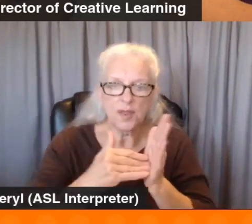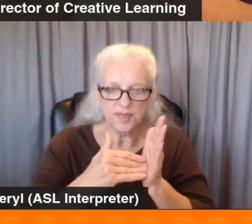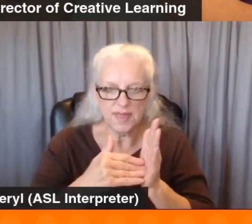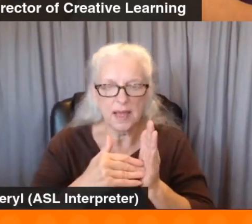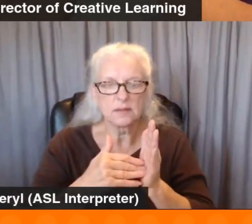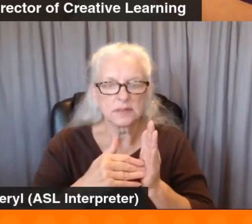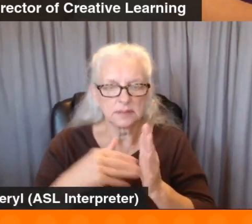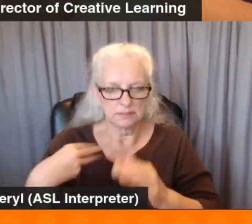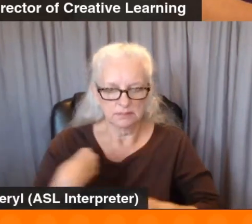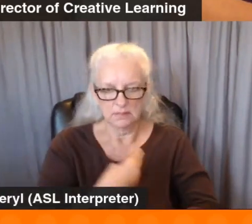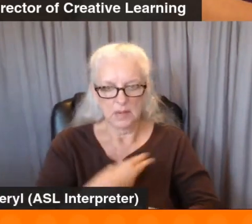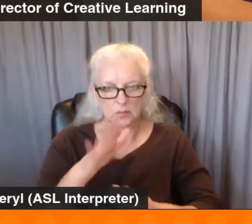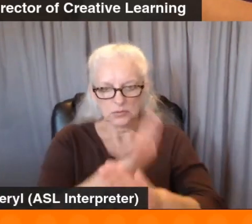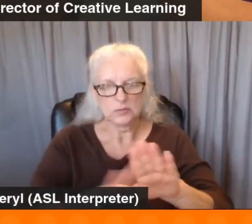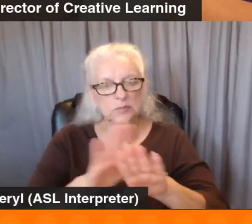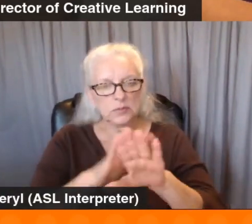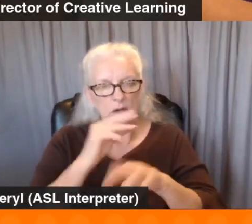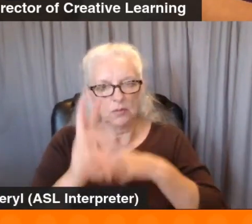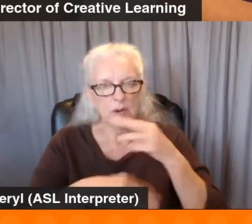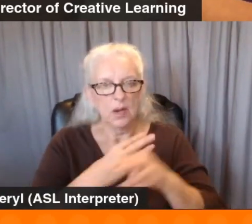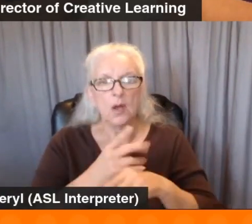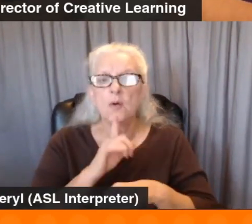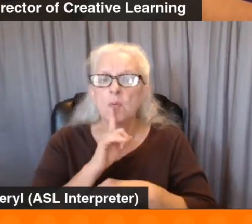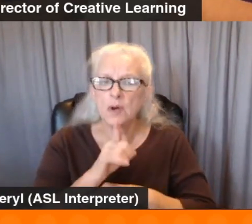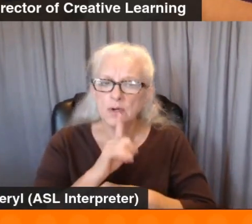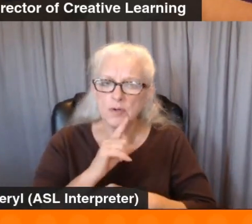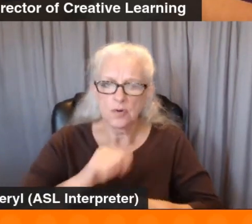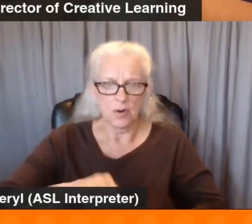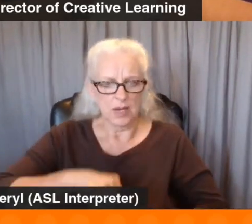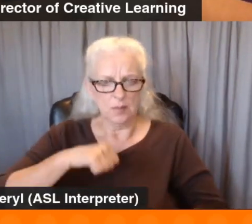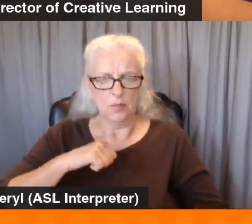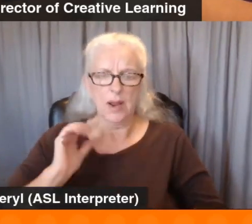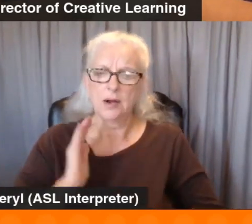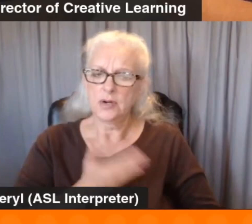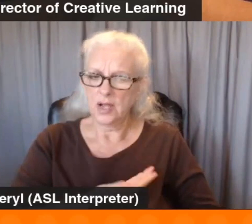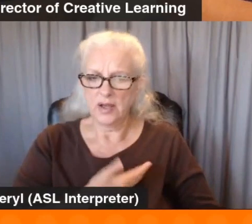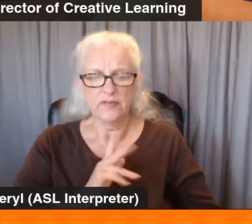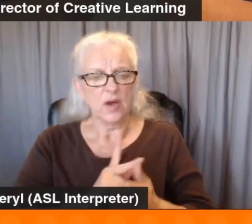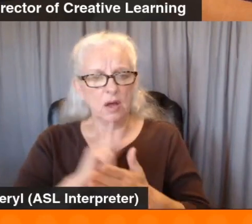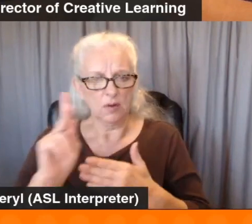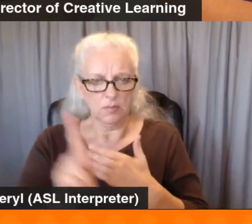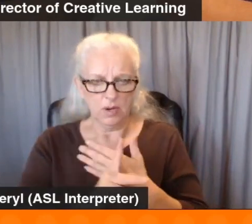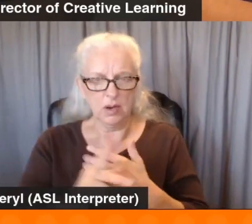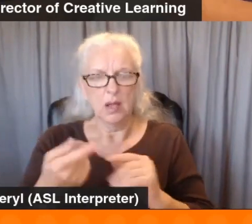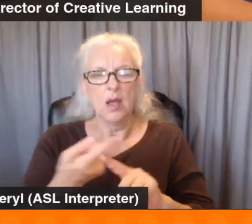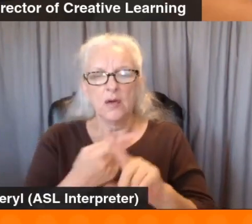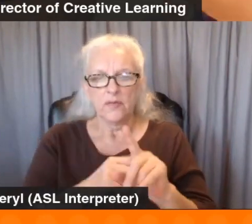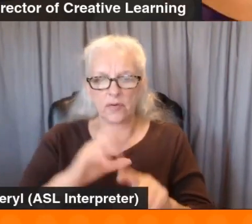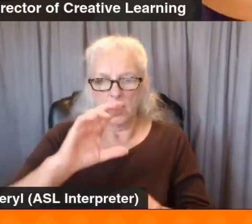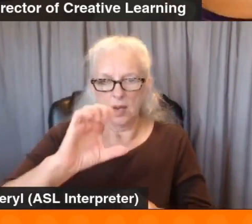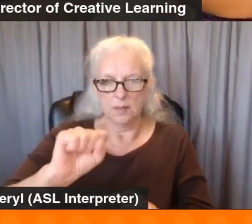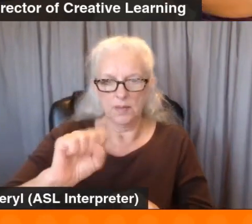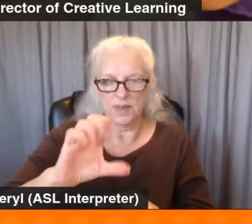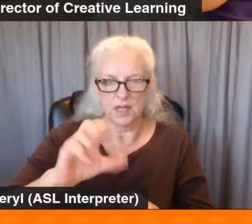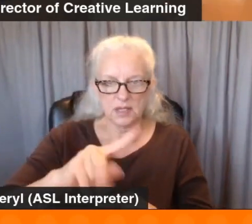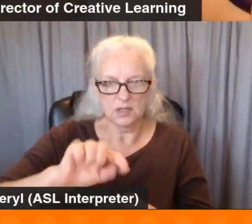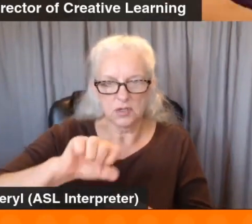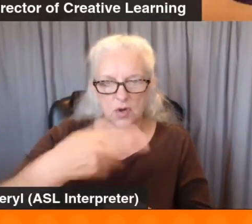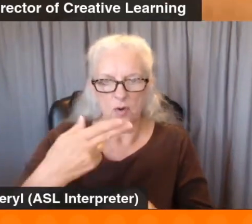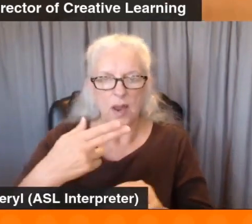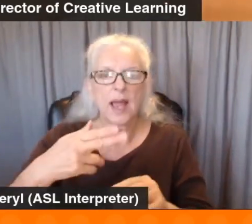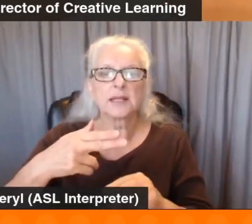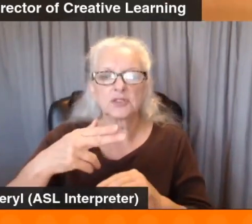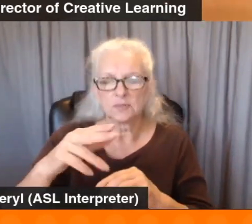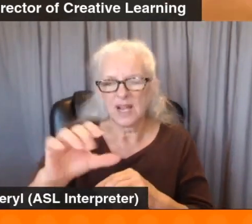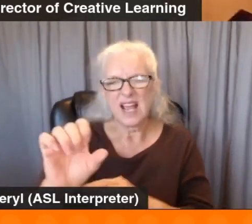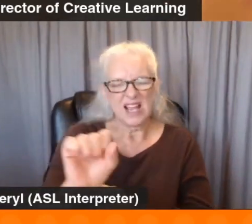around the world. We're very proud of the continued growth of our programs at the Scratch Foundation. Wow, so wonderful. If you represent